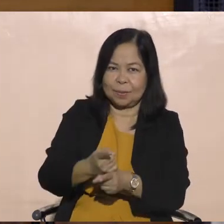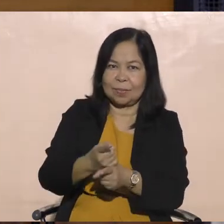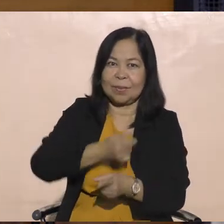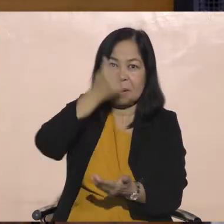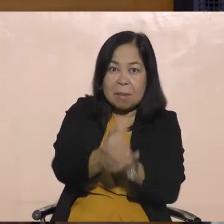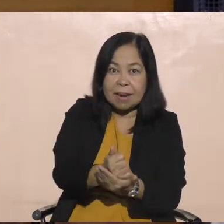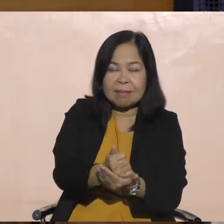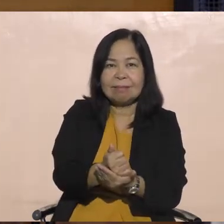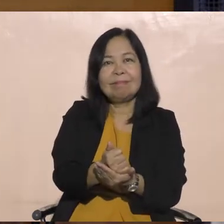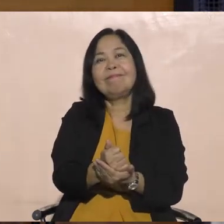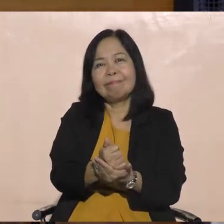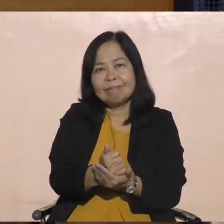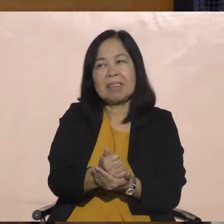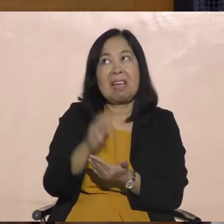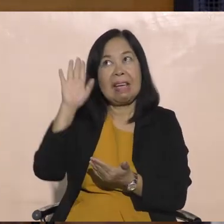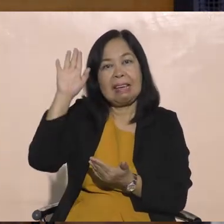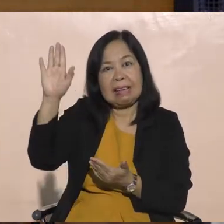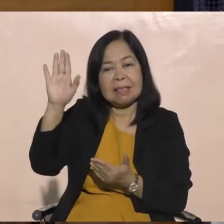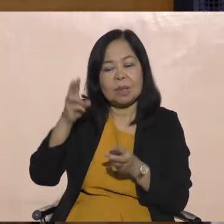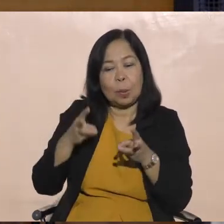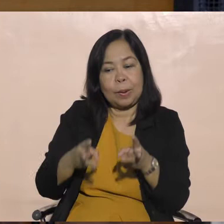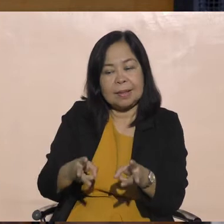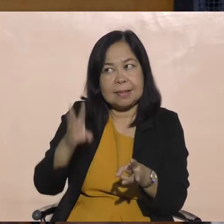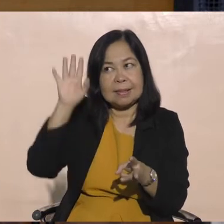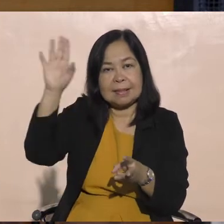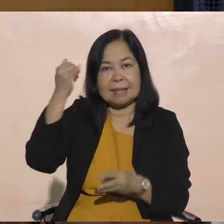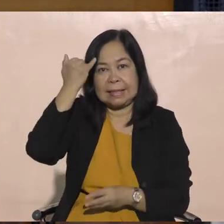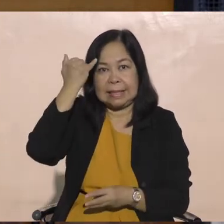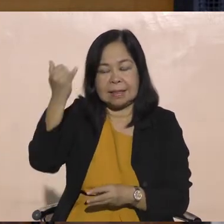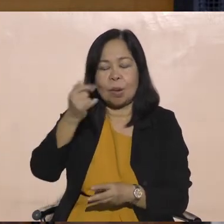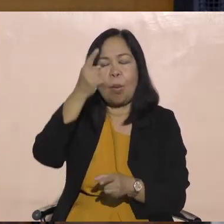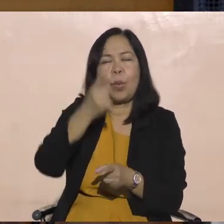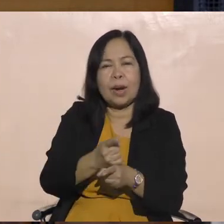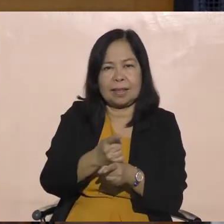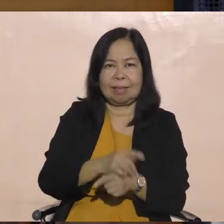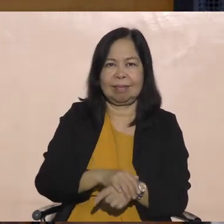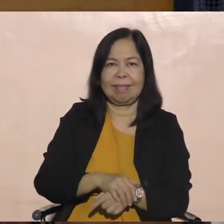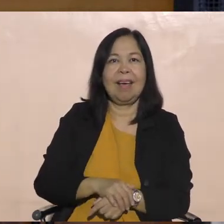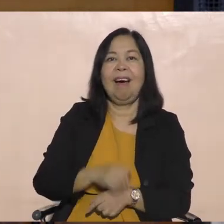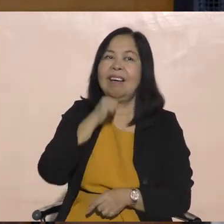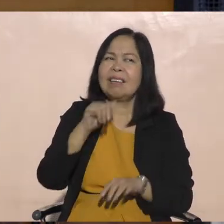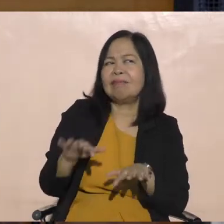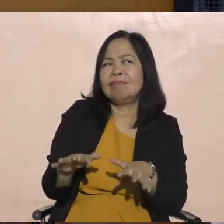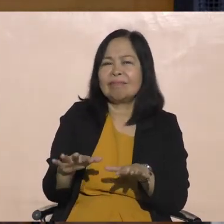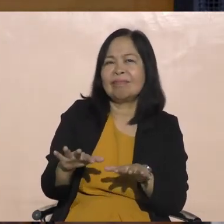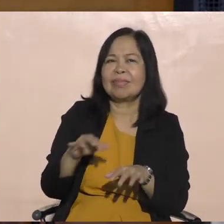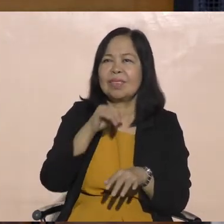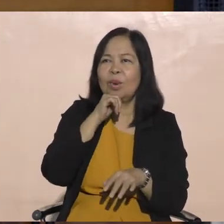Can I hear an amen? Hallelujah. Dalaygo ng Dios. God's ways are always